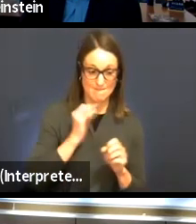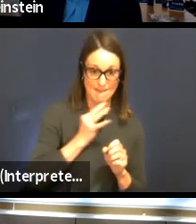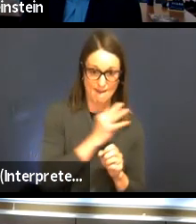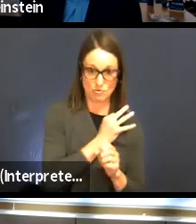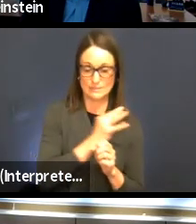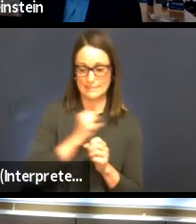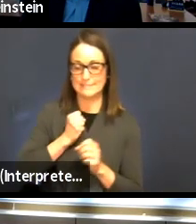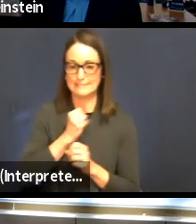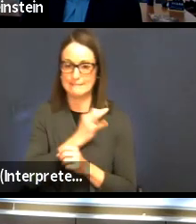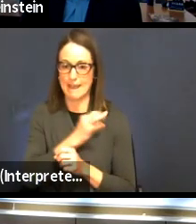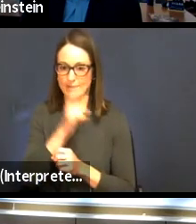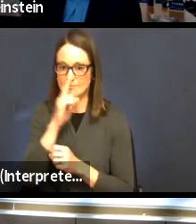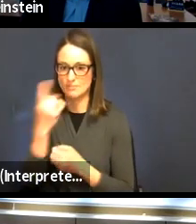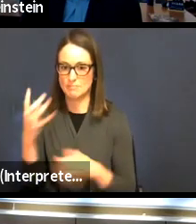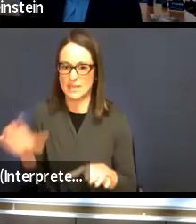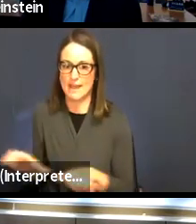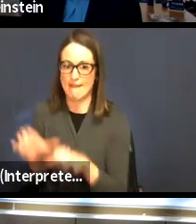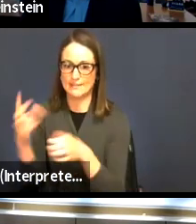well.